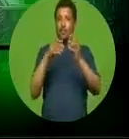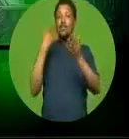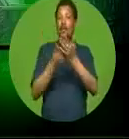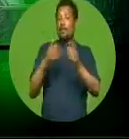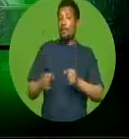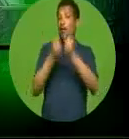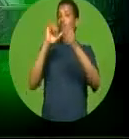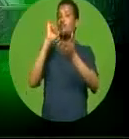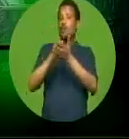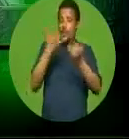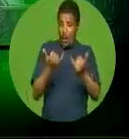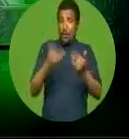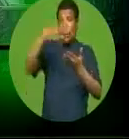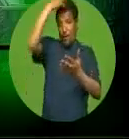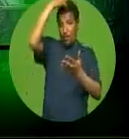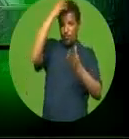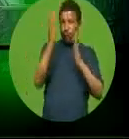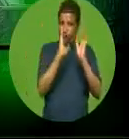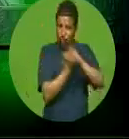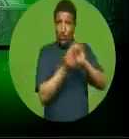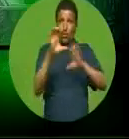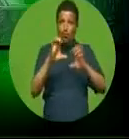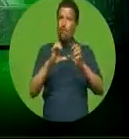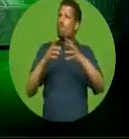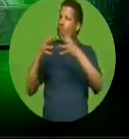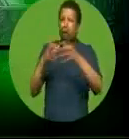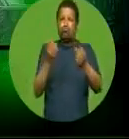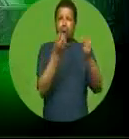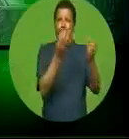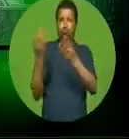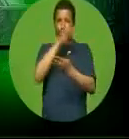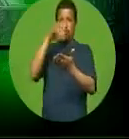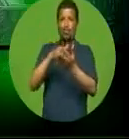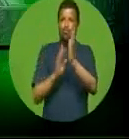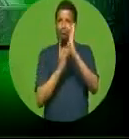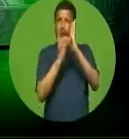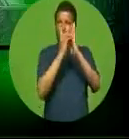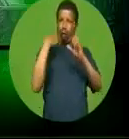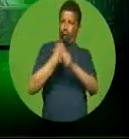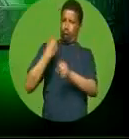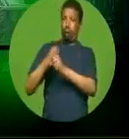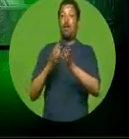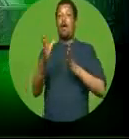current government has facilitated significant sectoral growth performances.